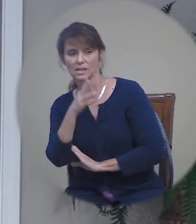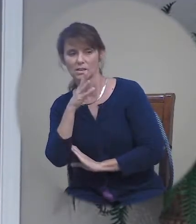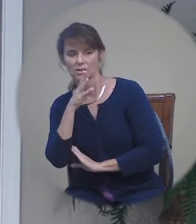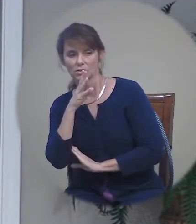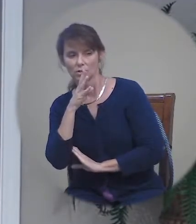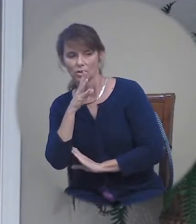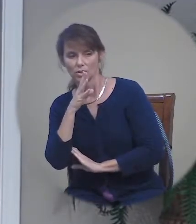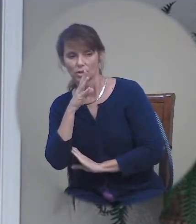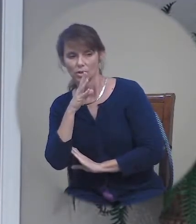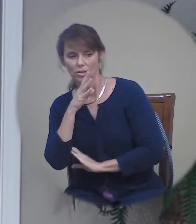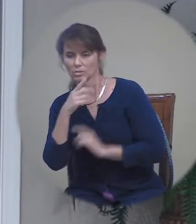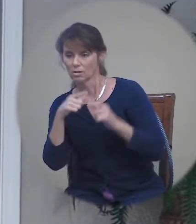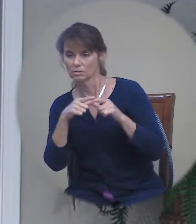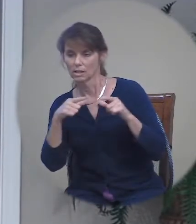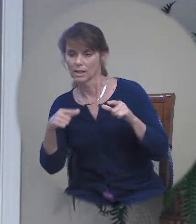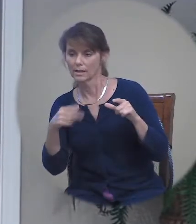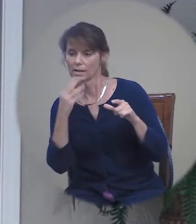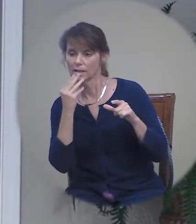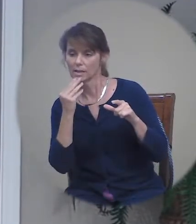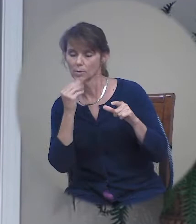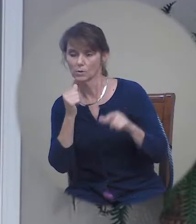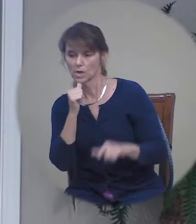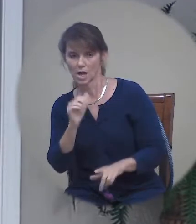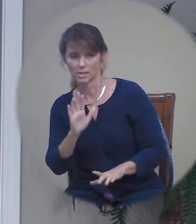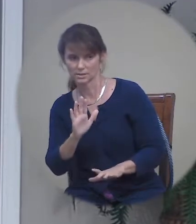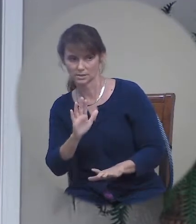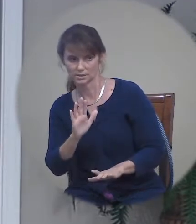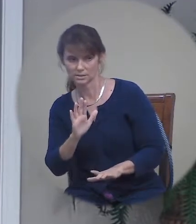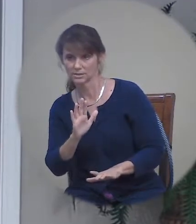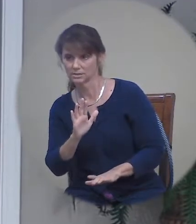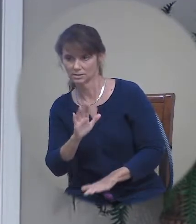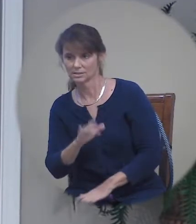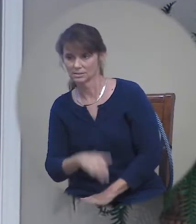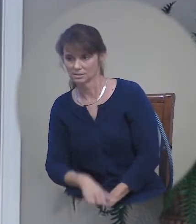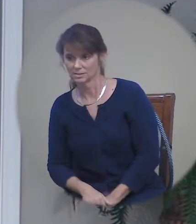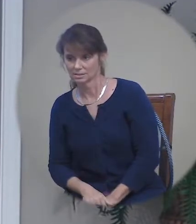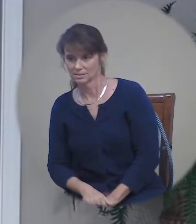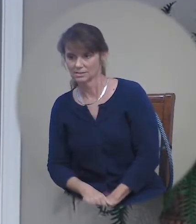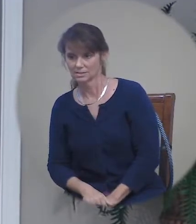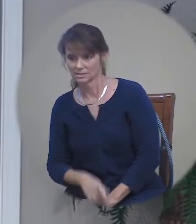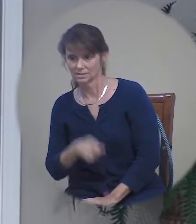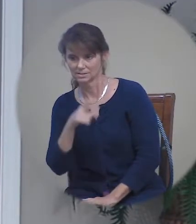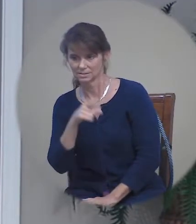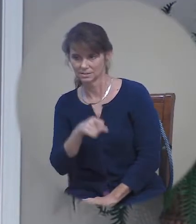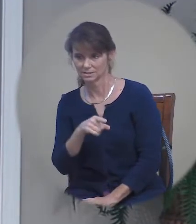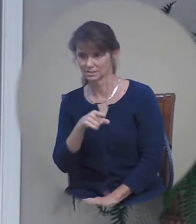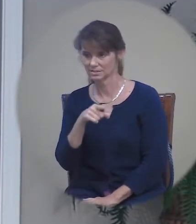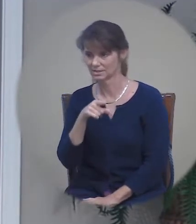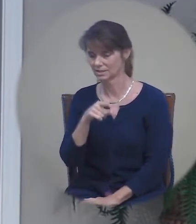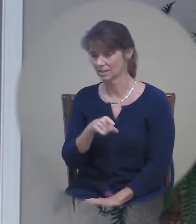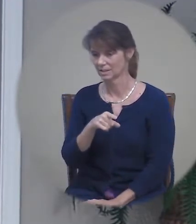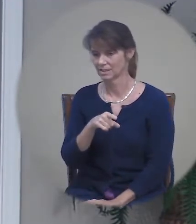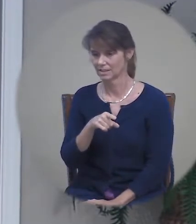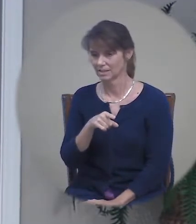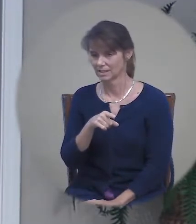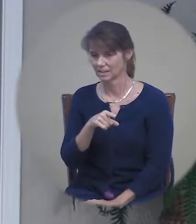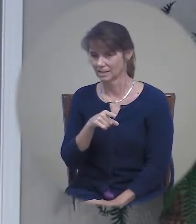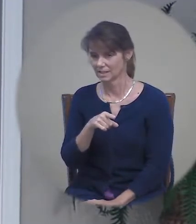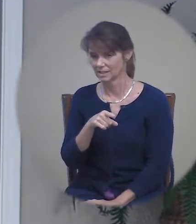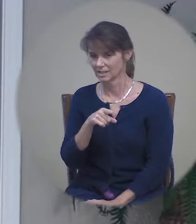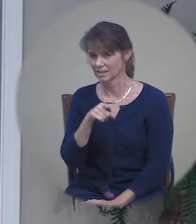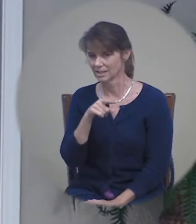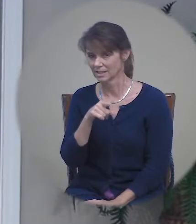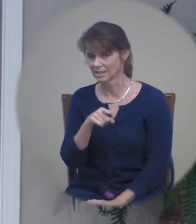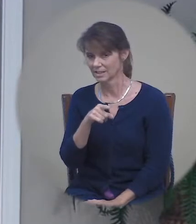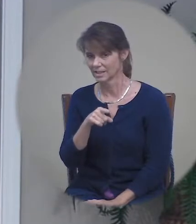the wall to understand what he's saying. It seems like Rabshakeh is either turning his attention away from the officials and going to turn them to